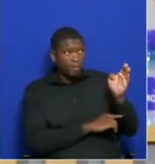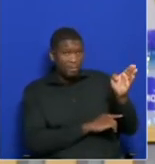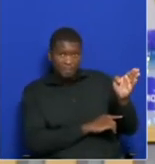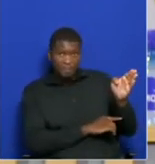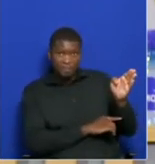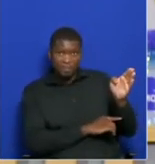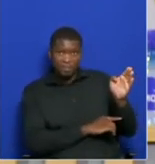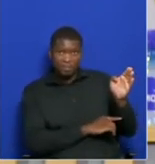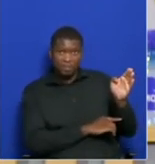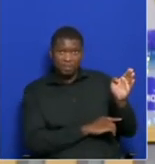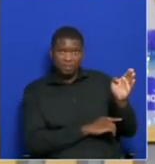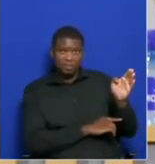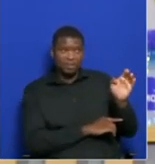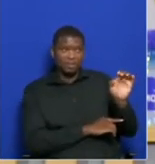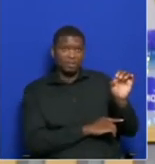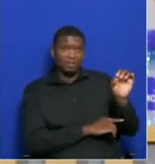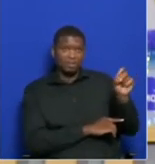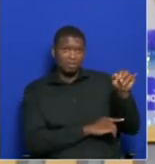not